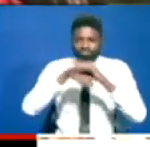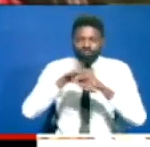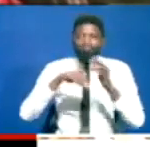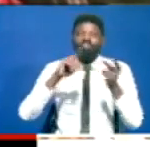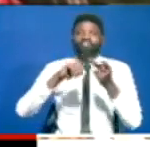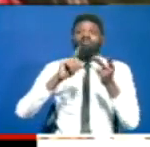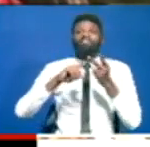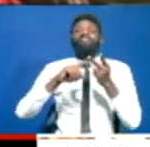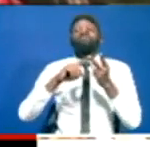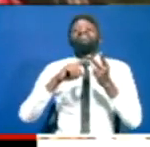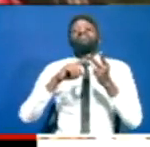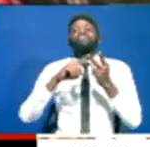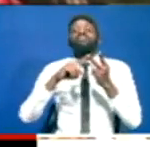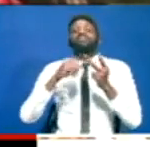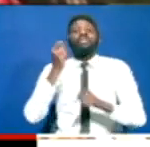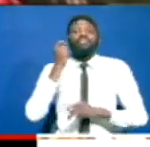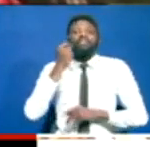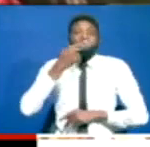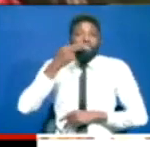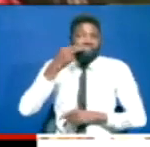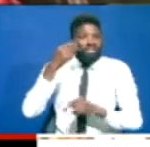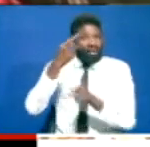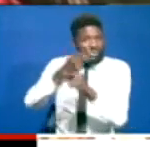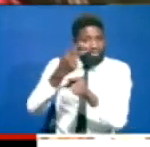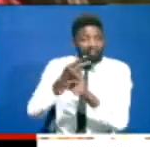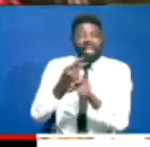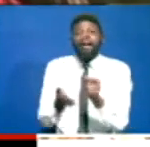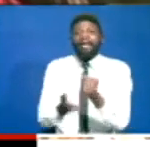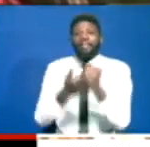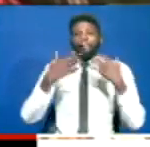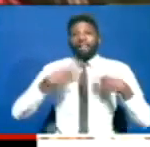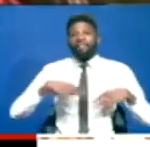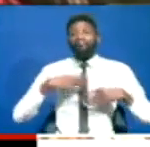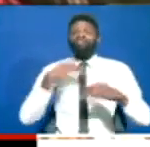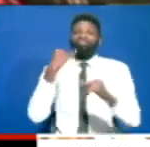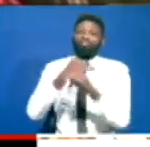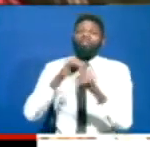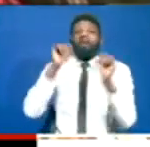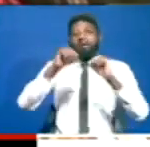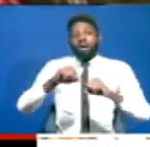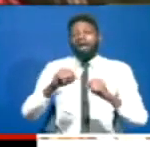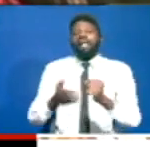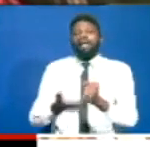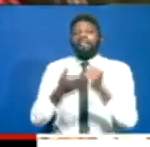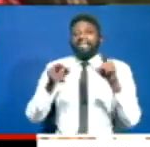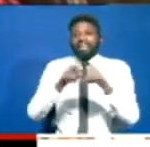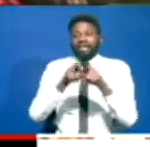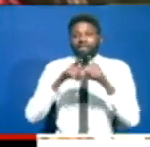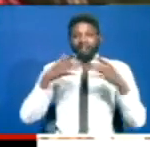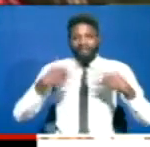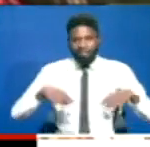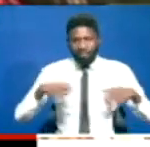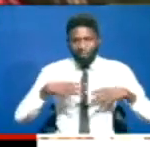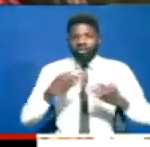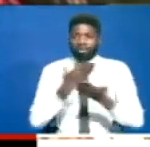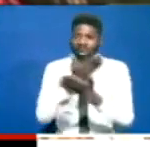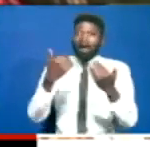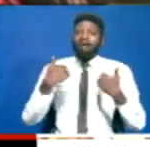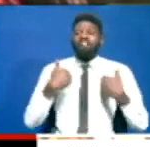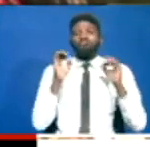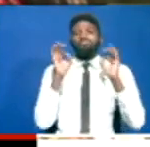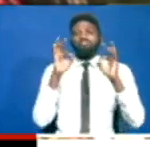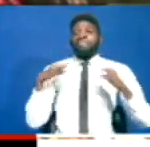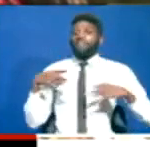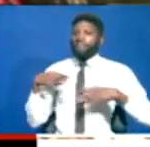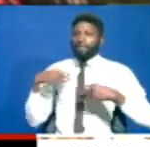our people, particularly providing the much-needed safe havens for recreational green space, arboretum, as